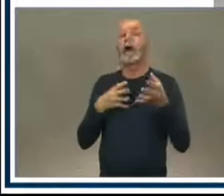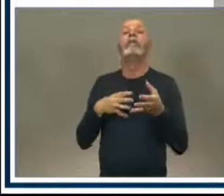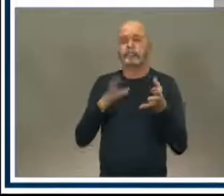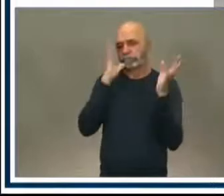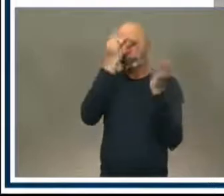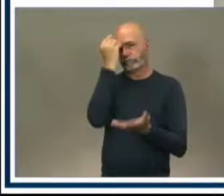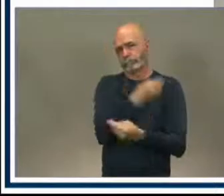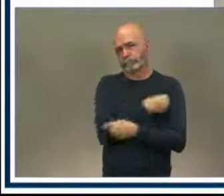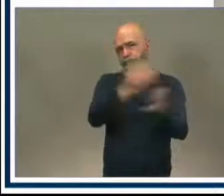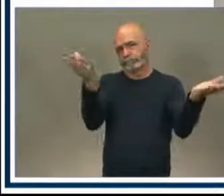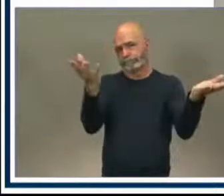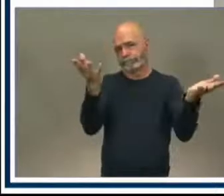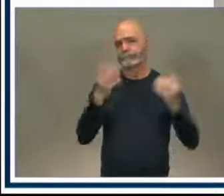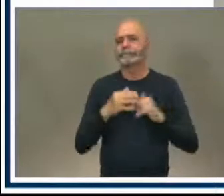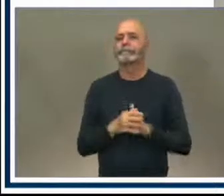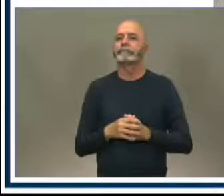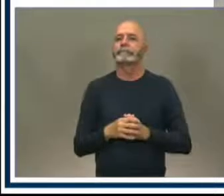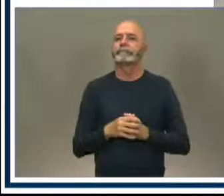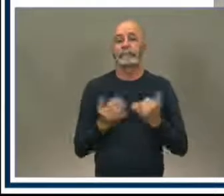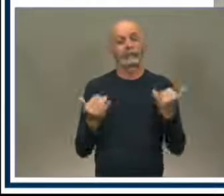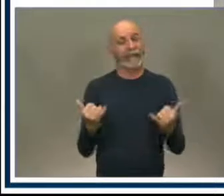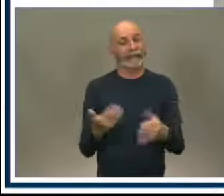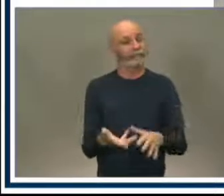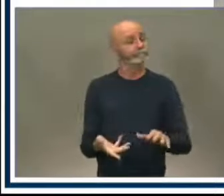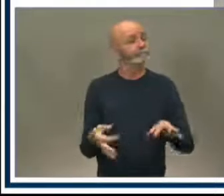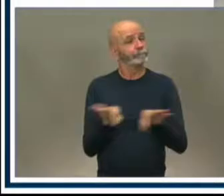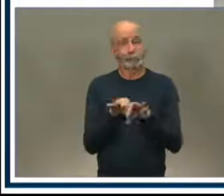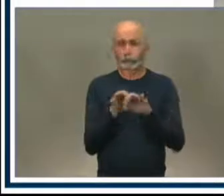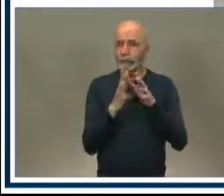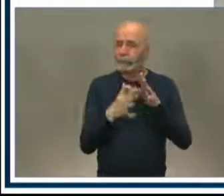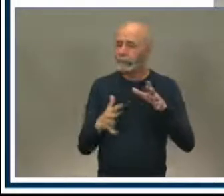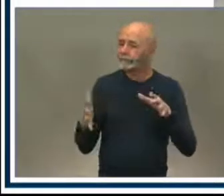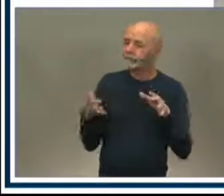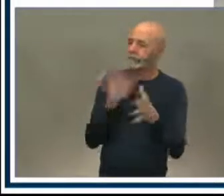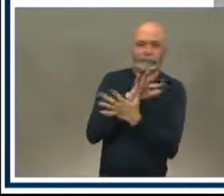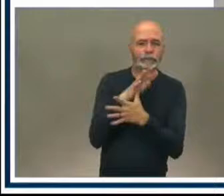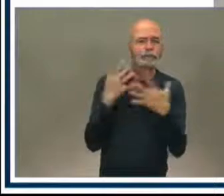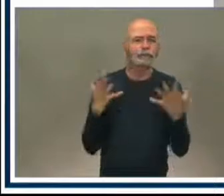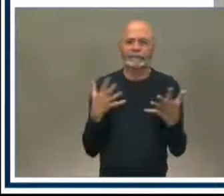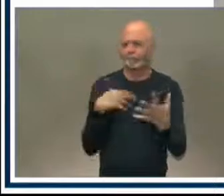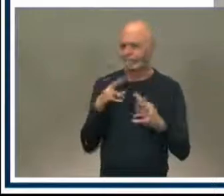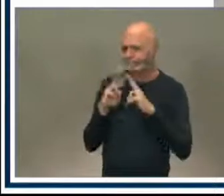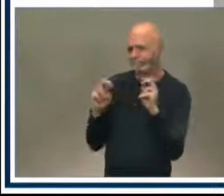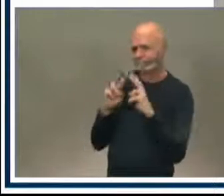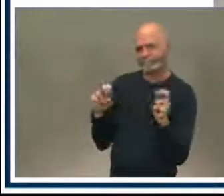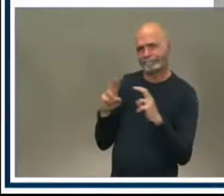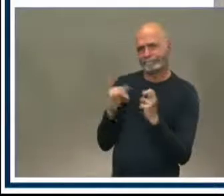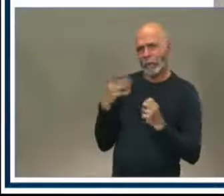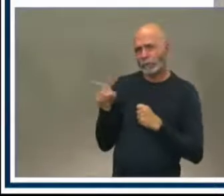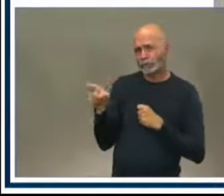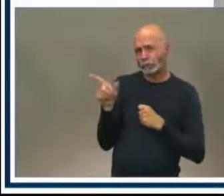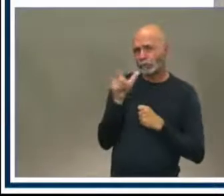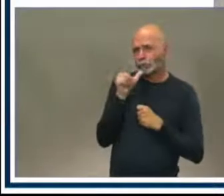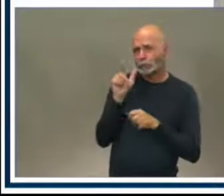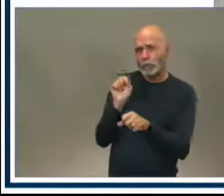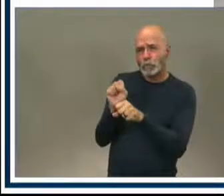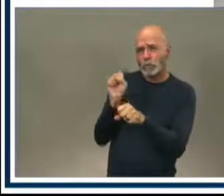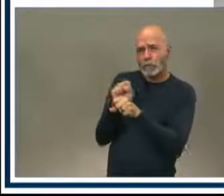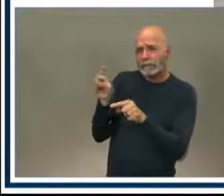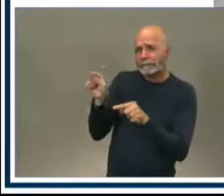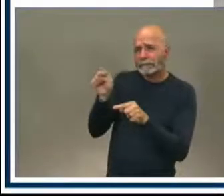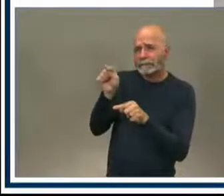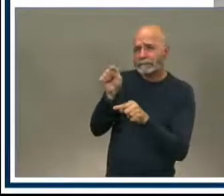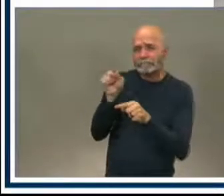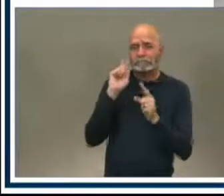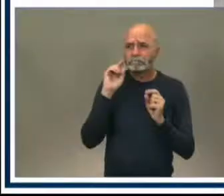now is to track down and identify workers who that employers haven't heard